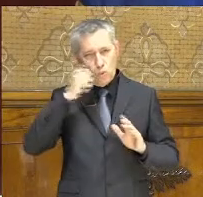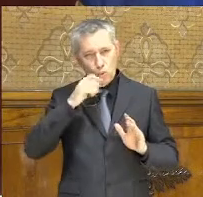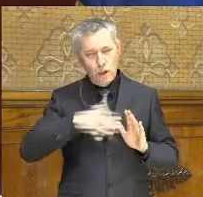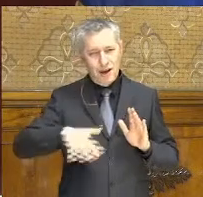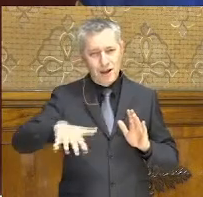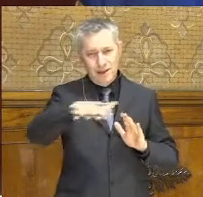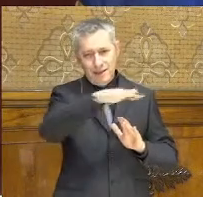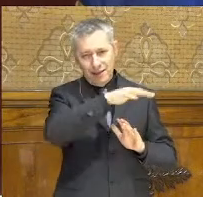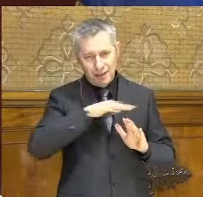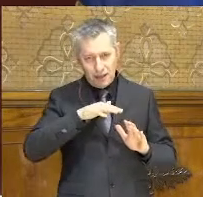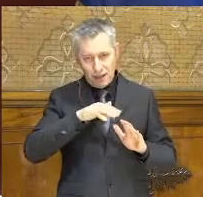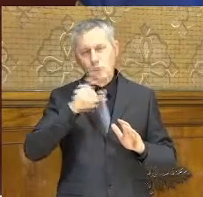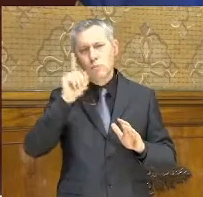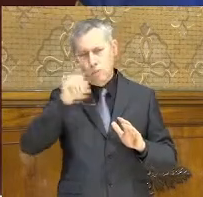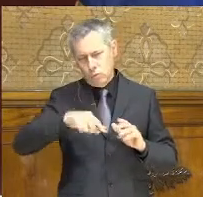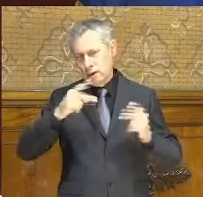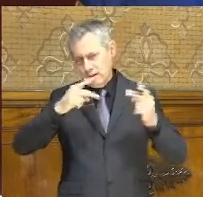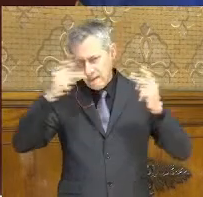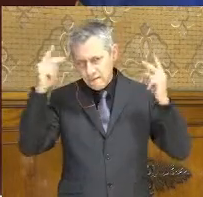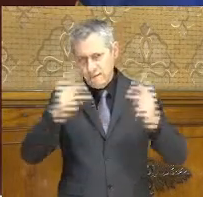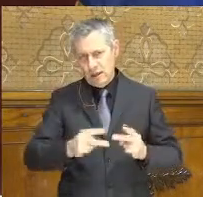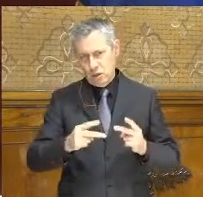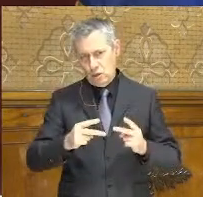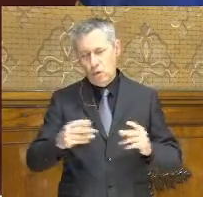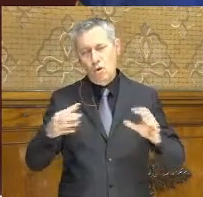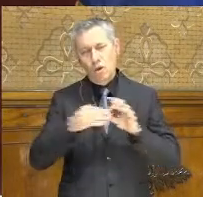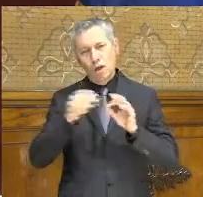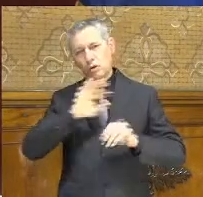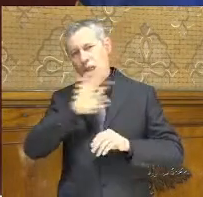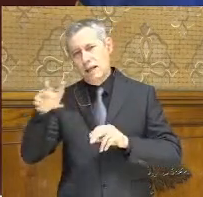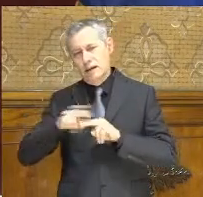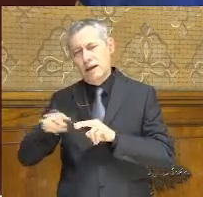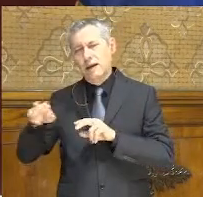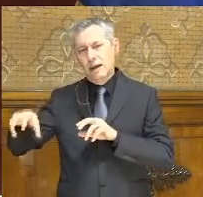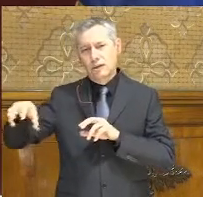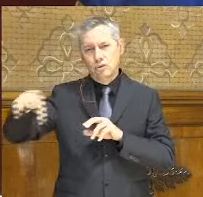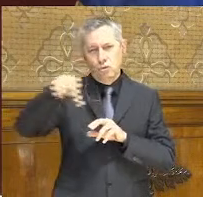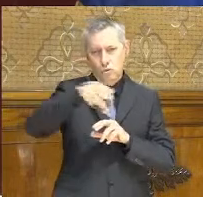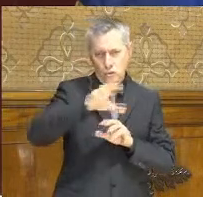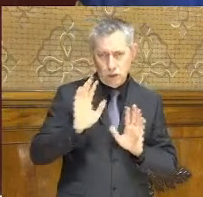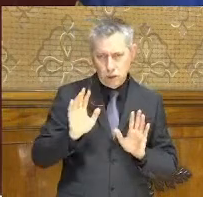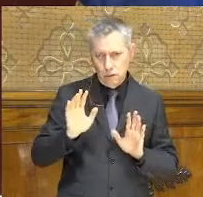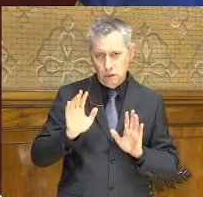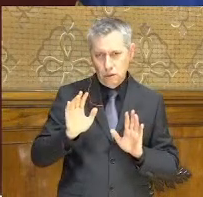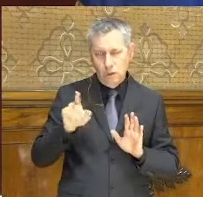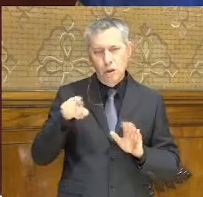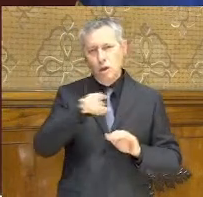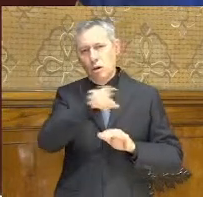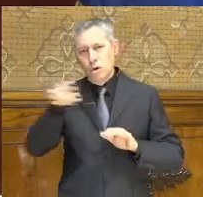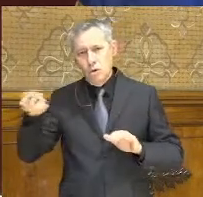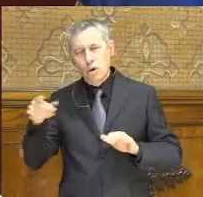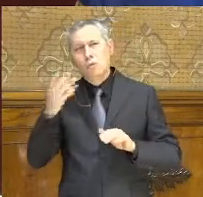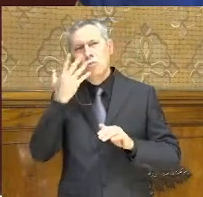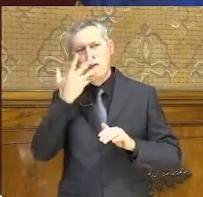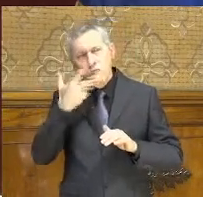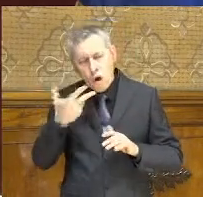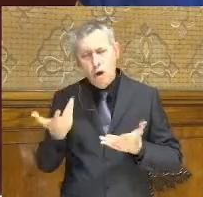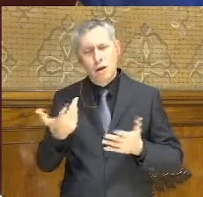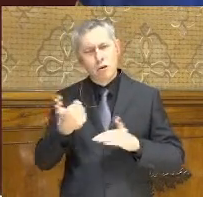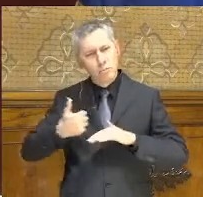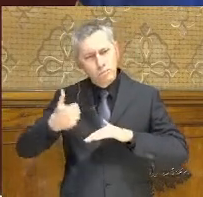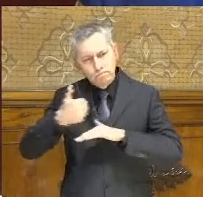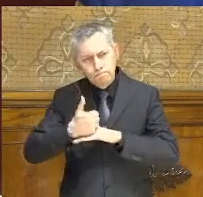also true of many other countries. This sense of sovereignty in which we live, and then